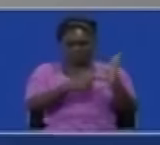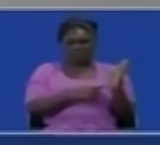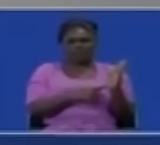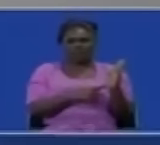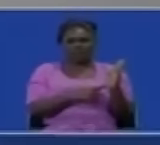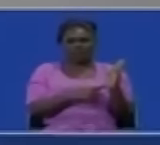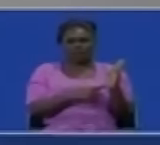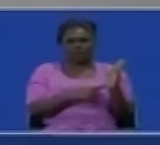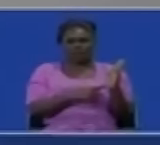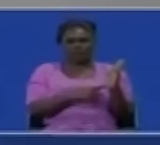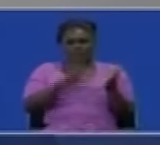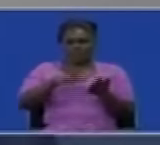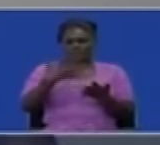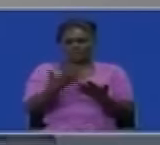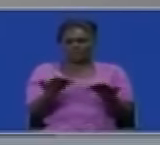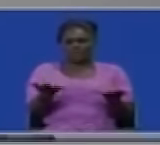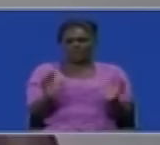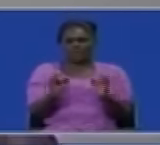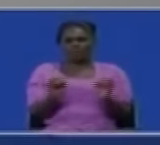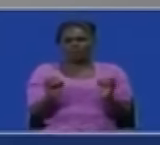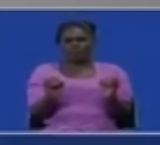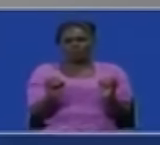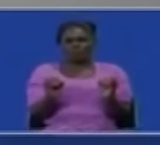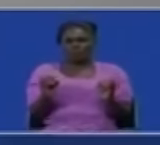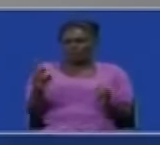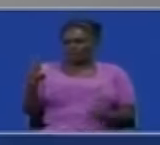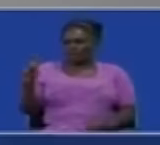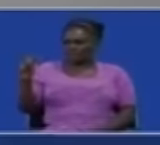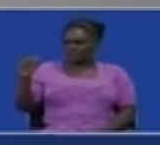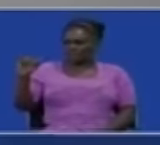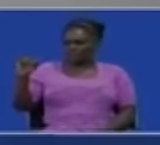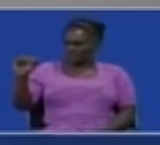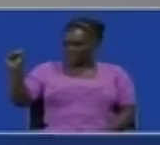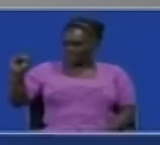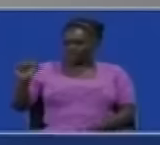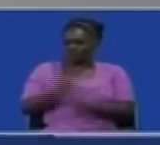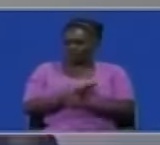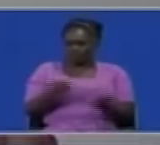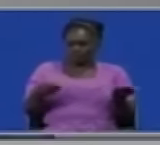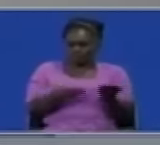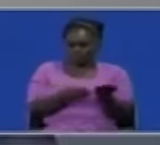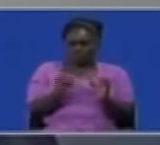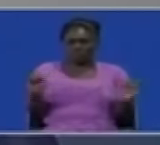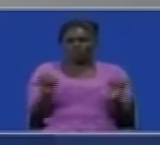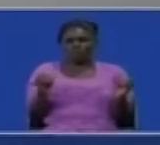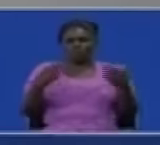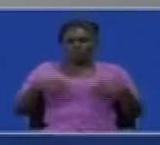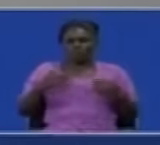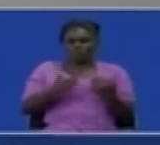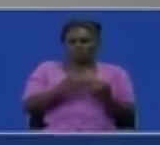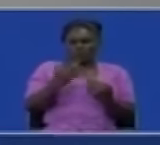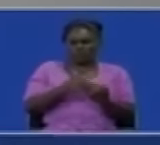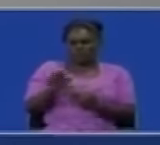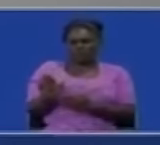mm-hmm. now. There was no internet connection. The RTSs themselves weren't fully charged. The people who are handling